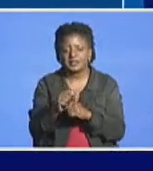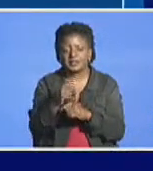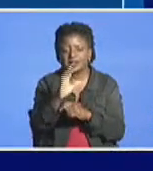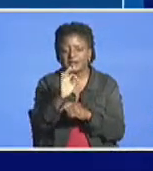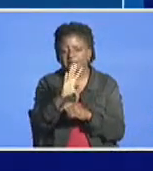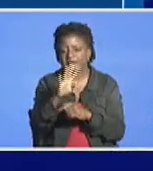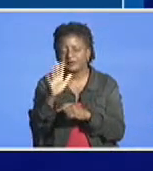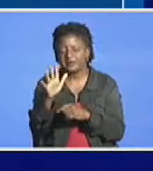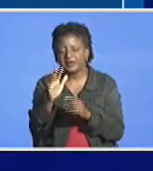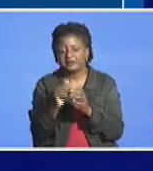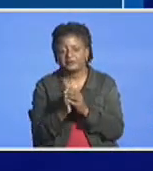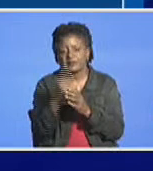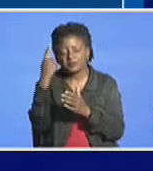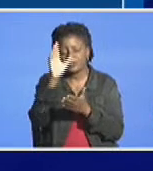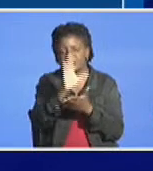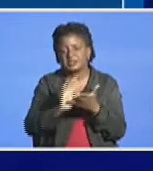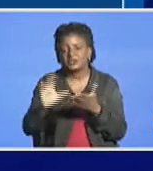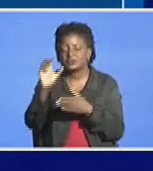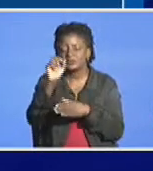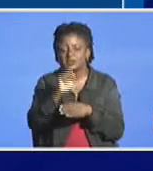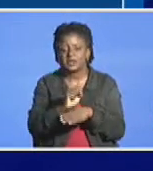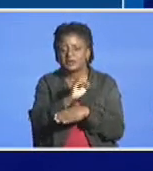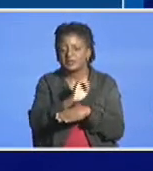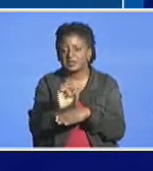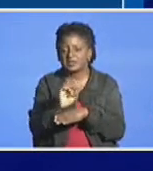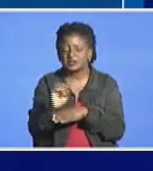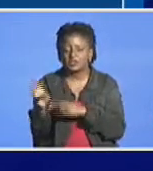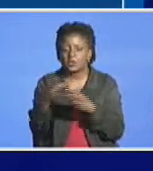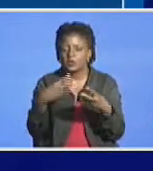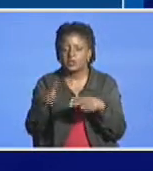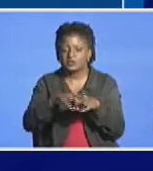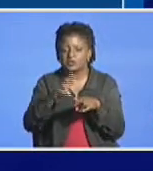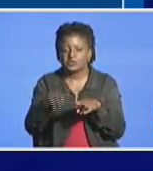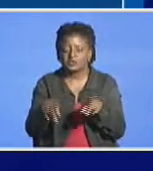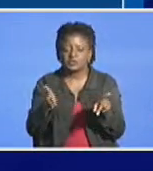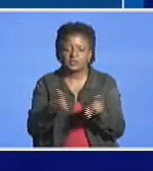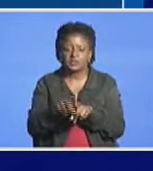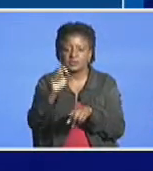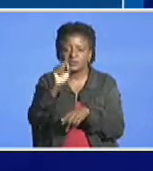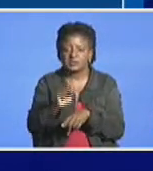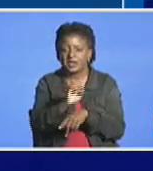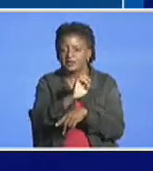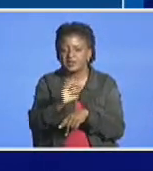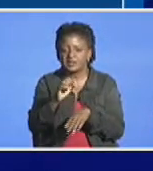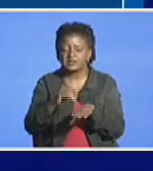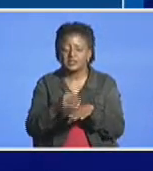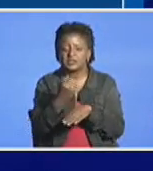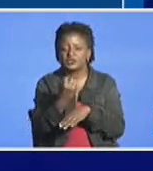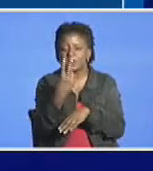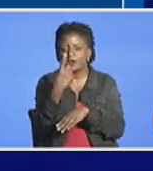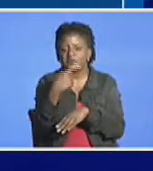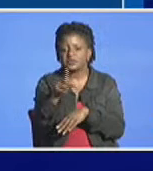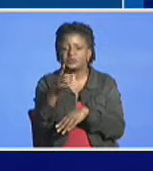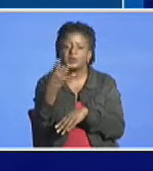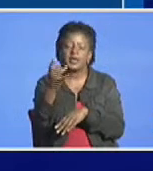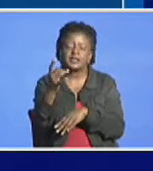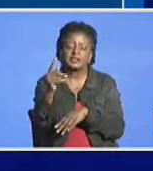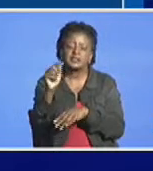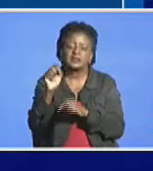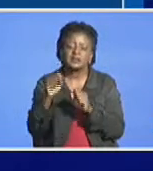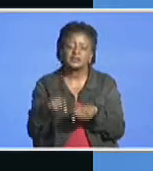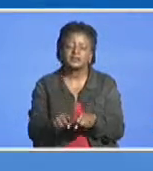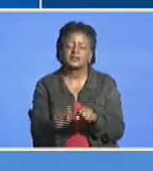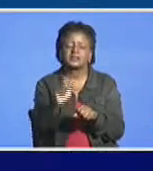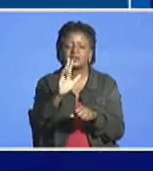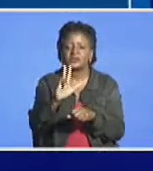in the afternoon. For the central and southeastern islands, winds reducing as well. Southeast at 12 to 18 knots, wave height 3 to 6 feet, but we will keep